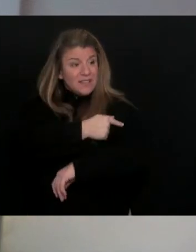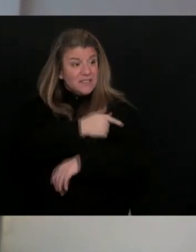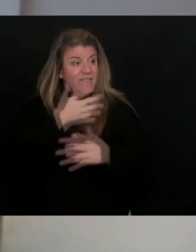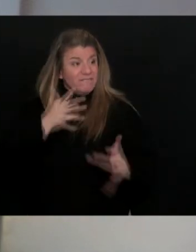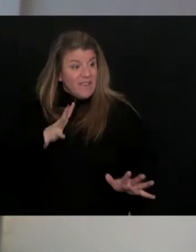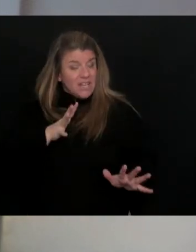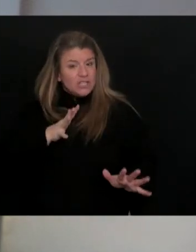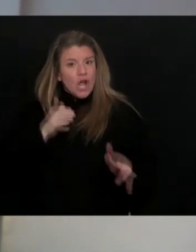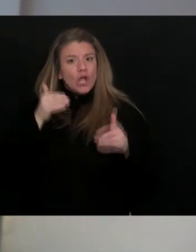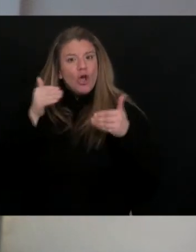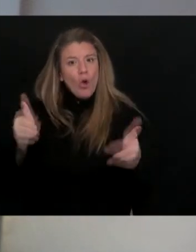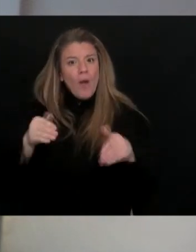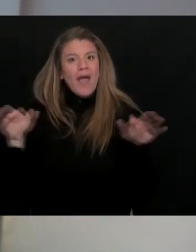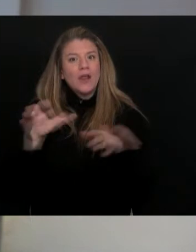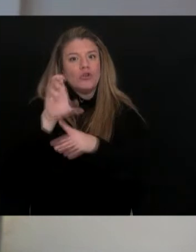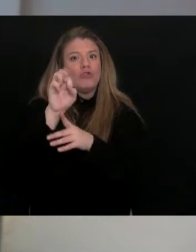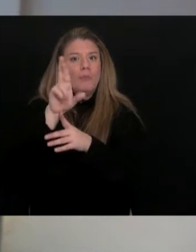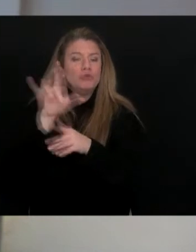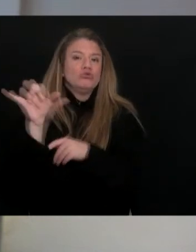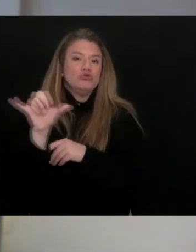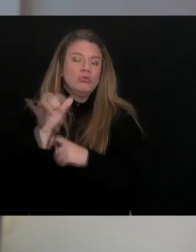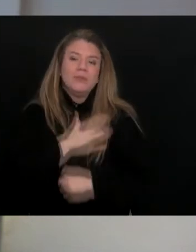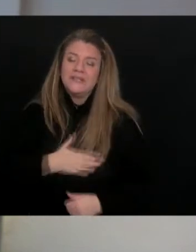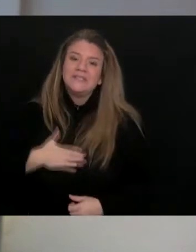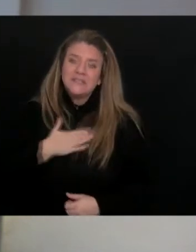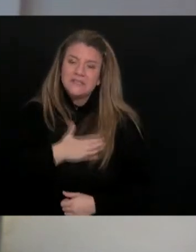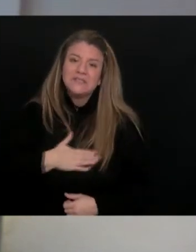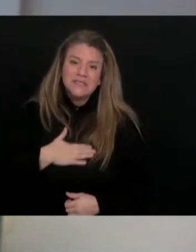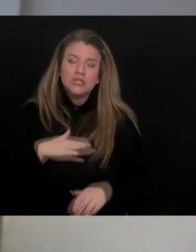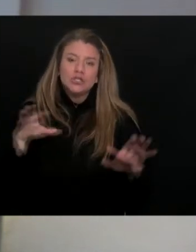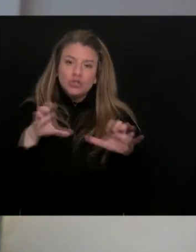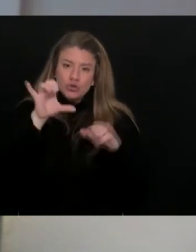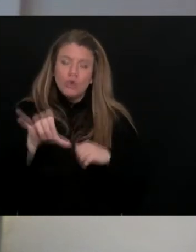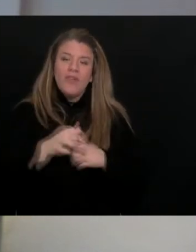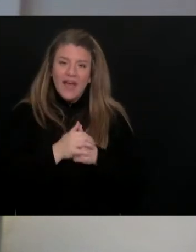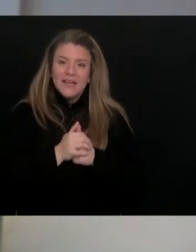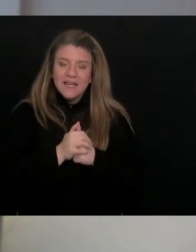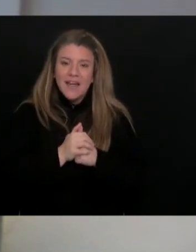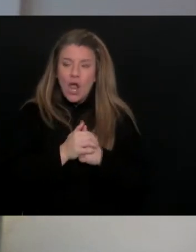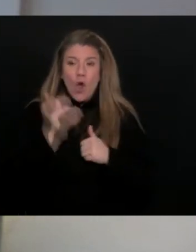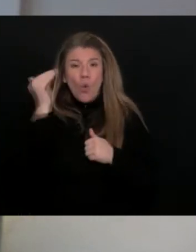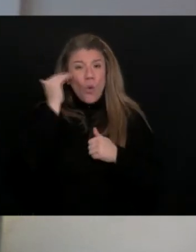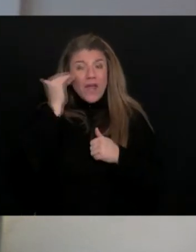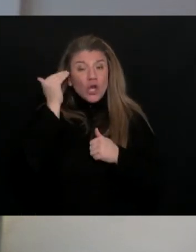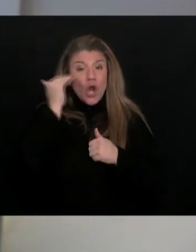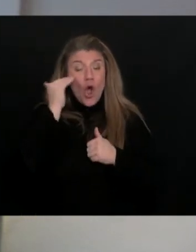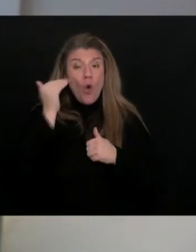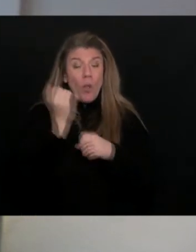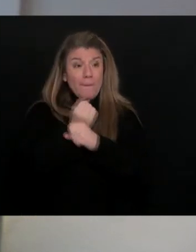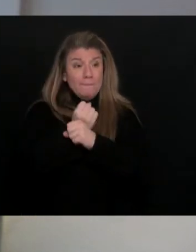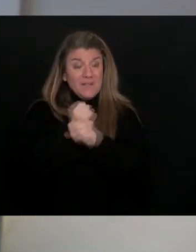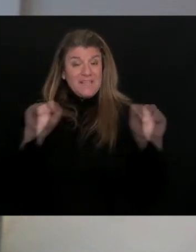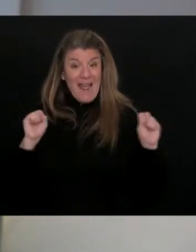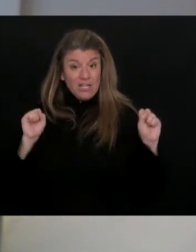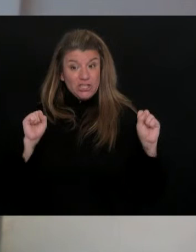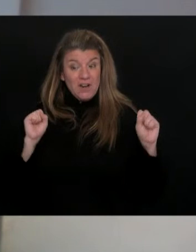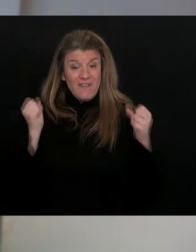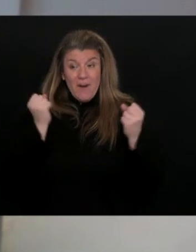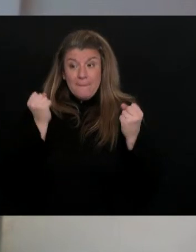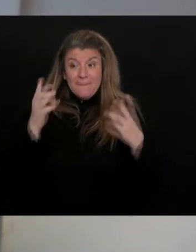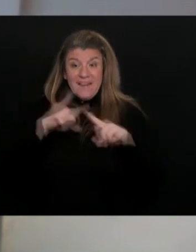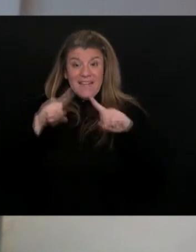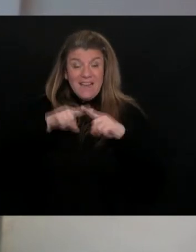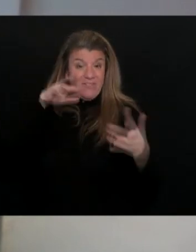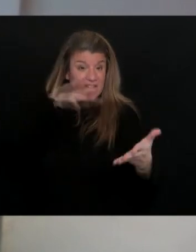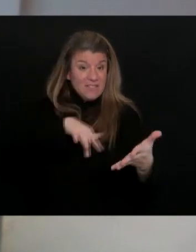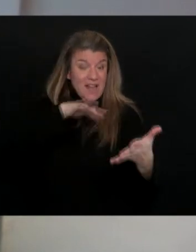series. And when you're eligible, please choose to get boosted. We know that the residual protection from many studies that are coming